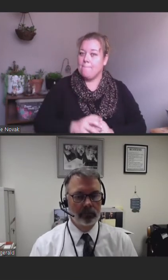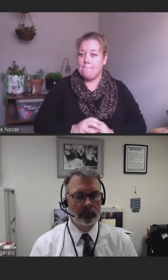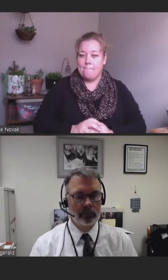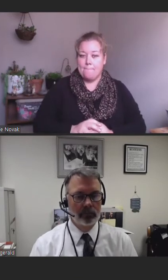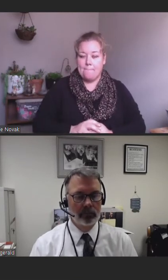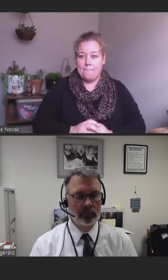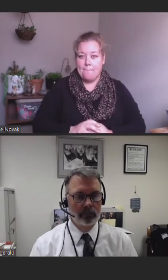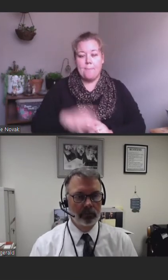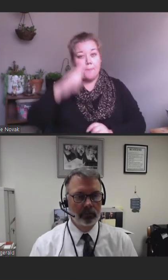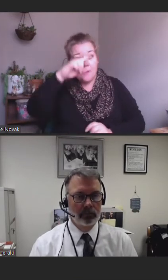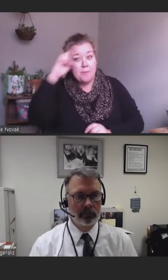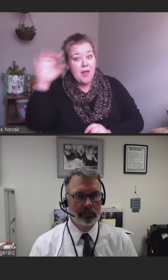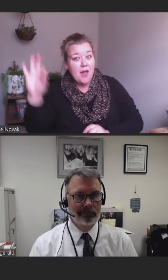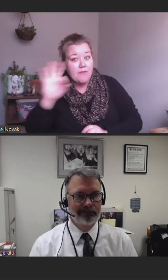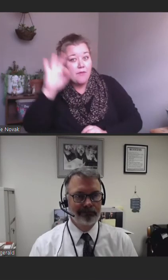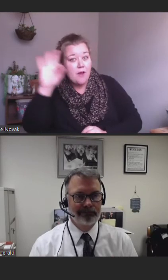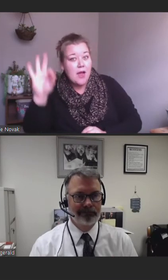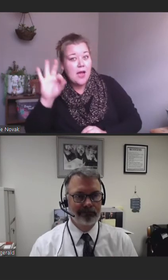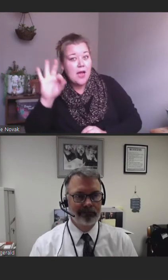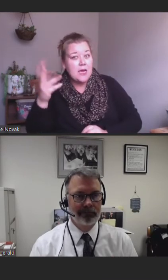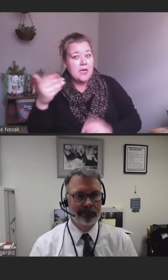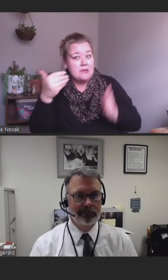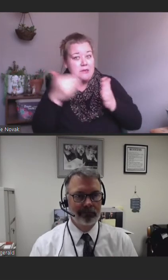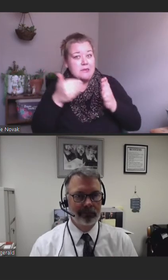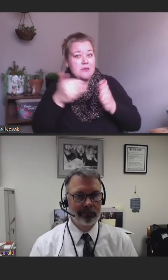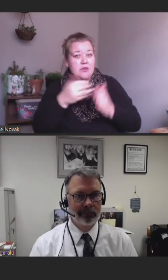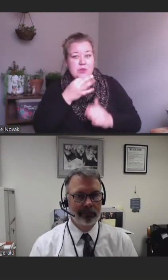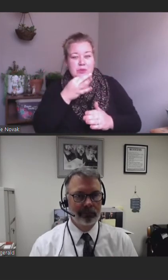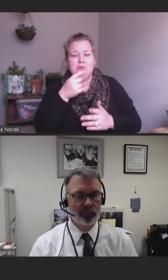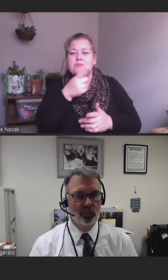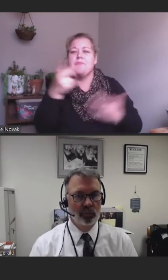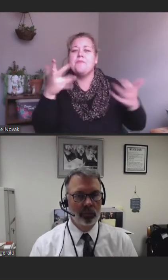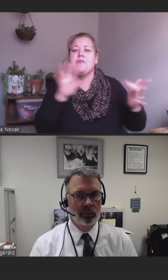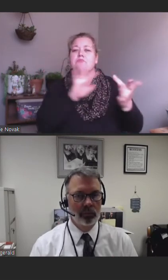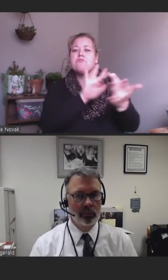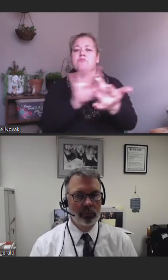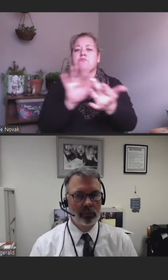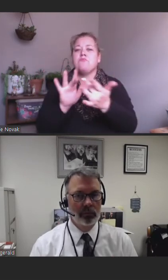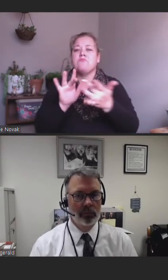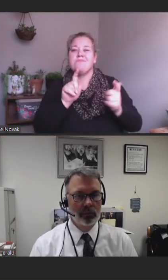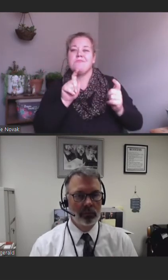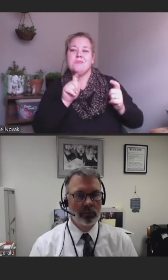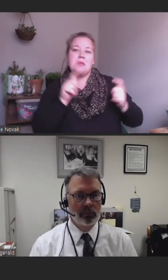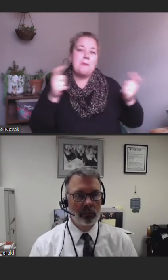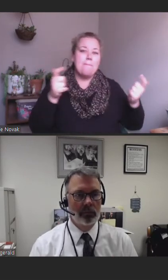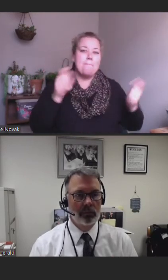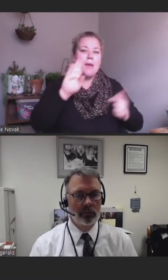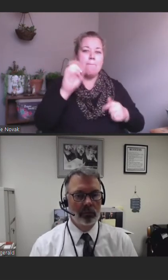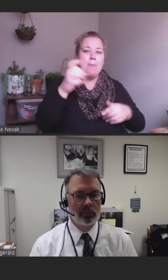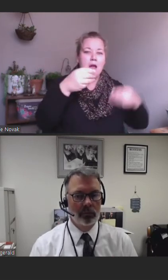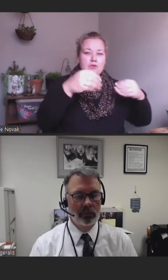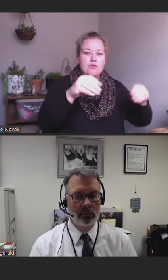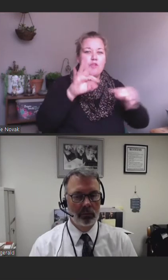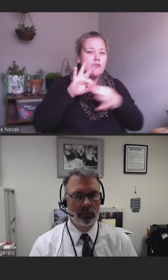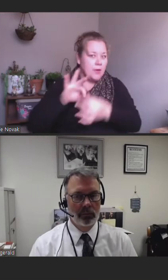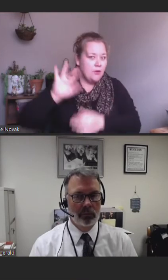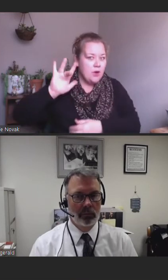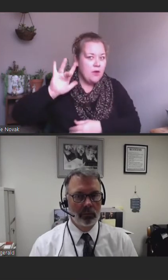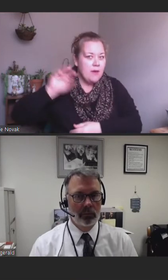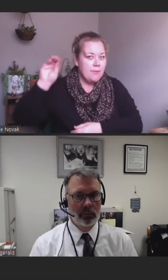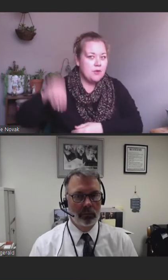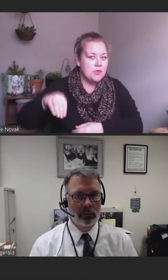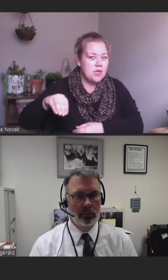Black Friday is coming up. Have you guys talked to some of the big box stores about 25% capacity? And then we've seen,